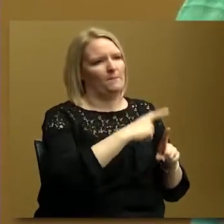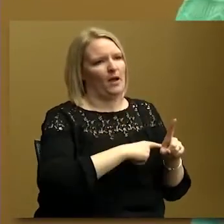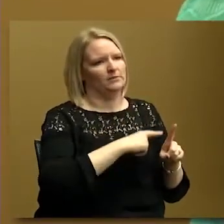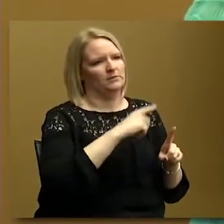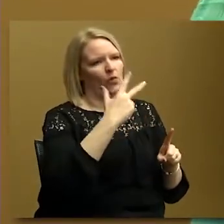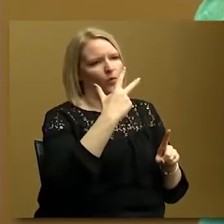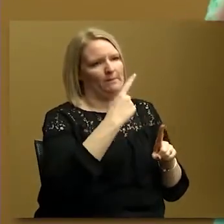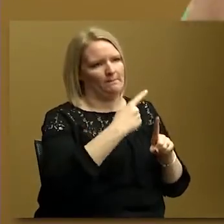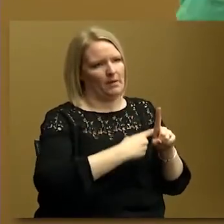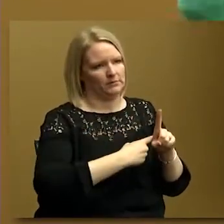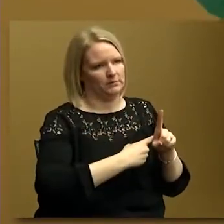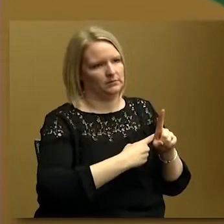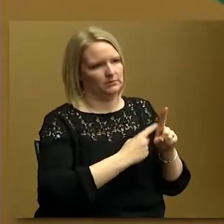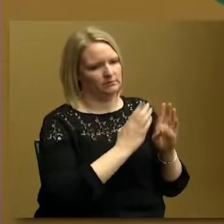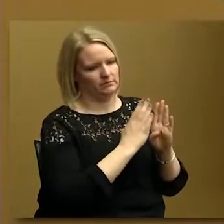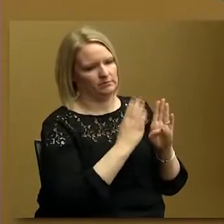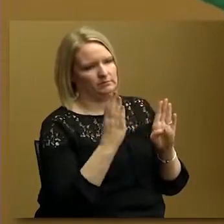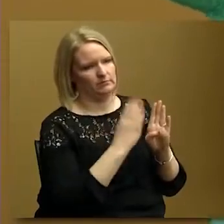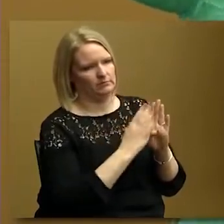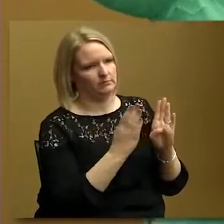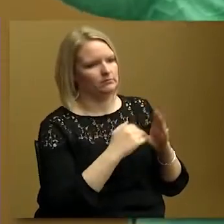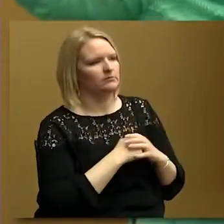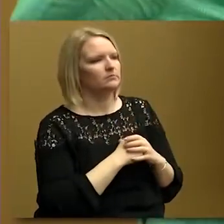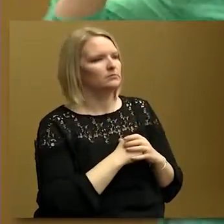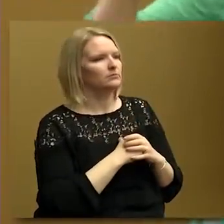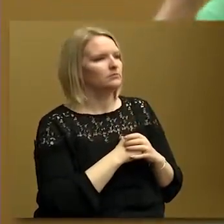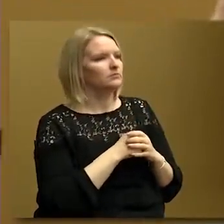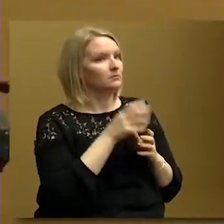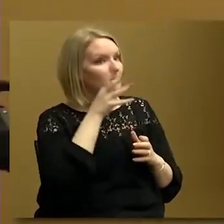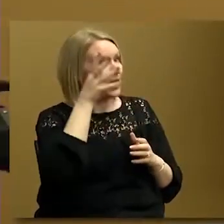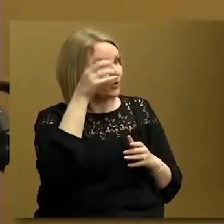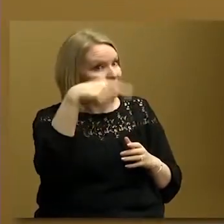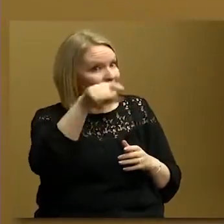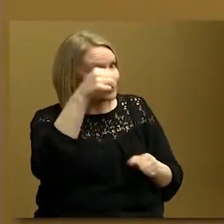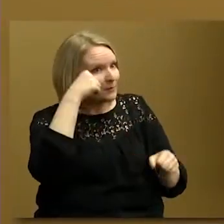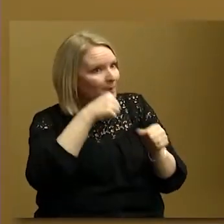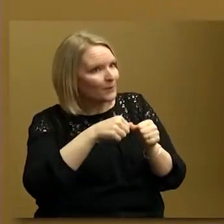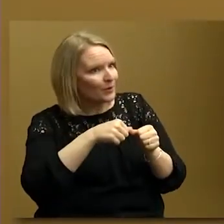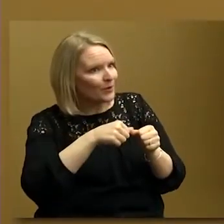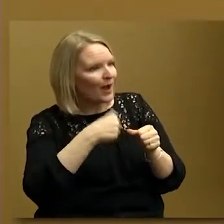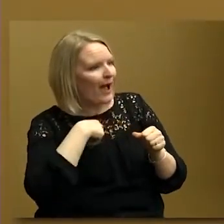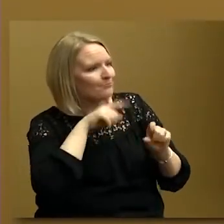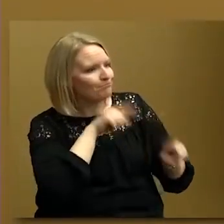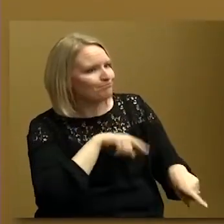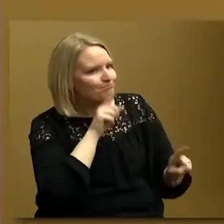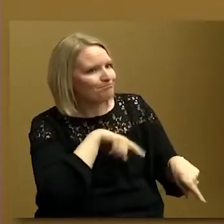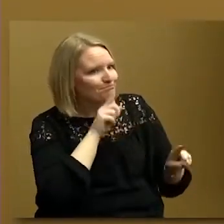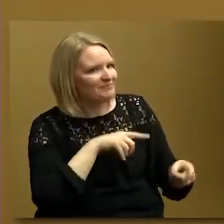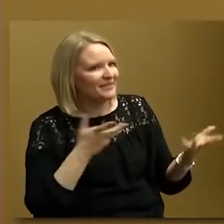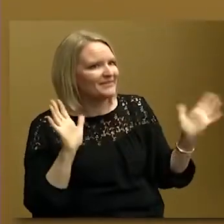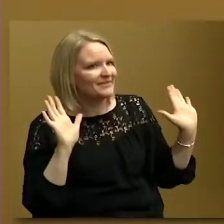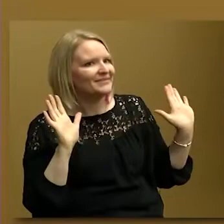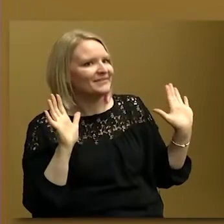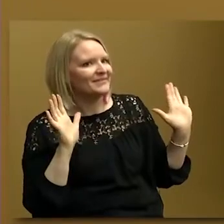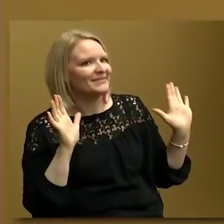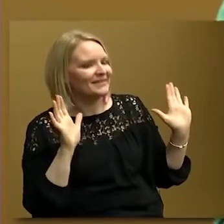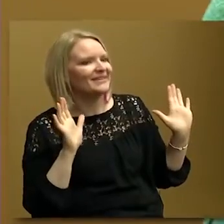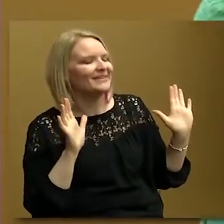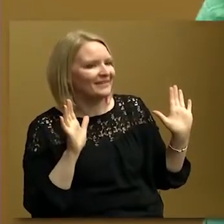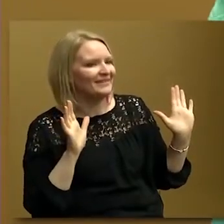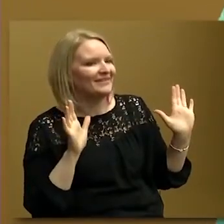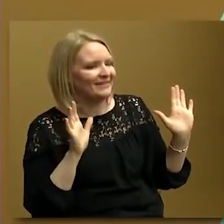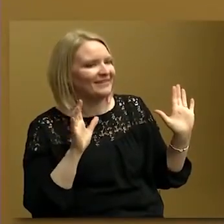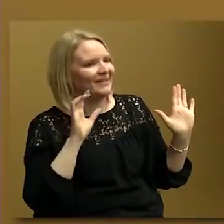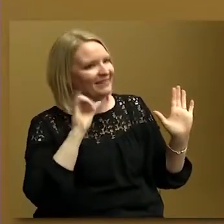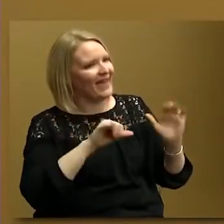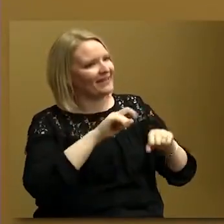that. And how many of you are parents and remember that very much? That's that time